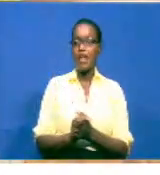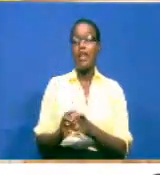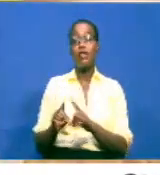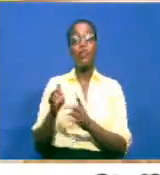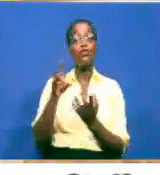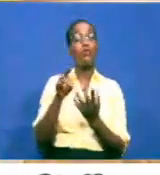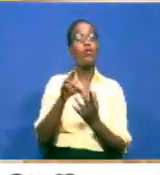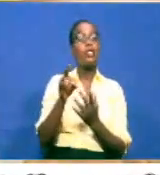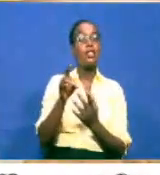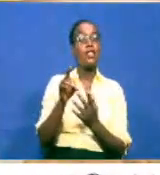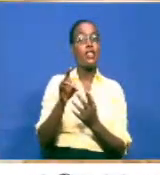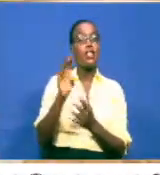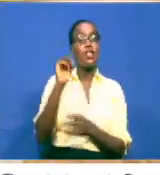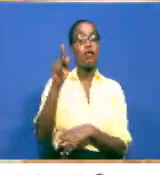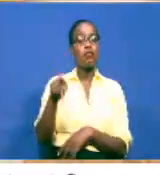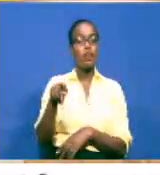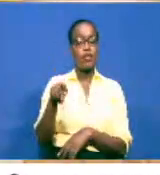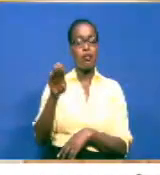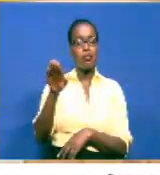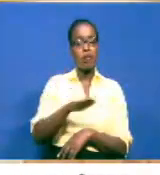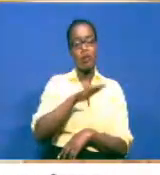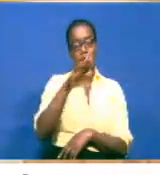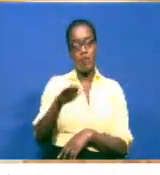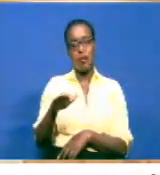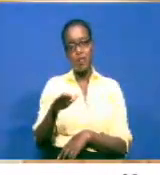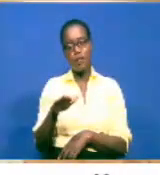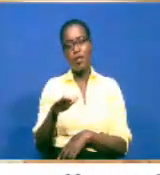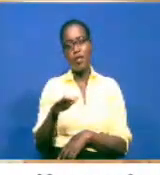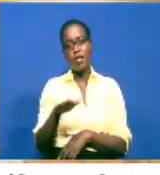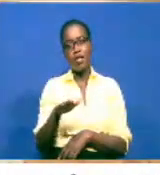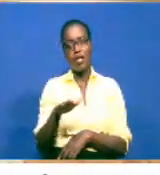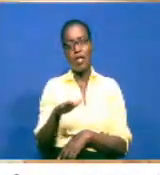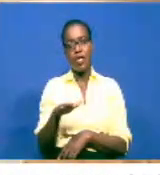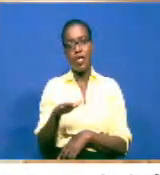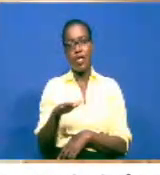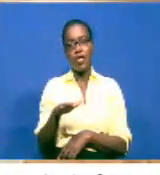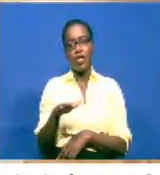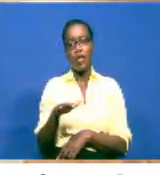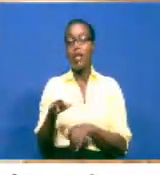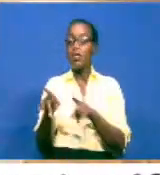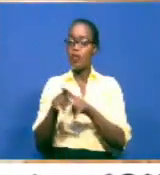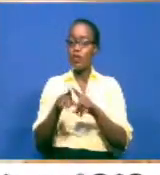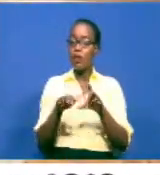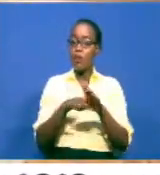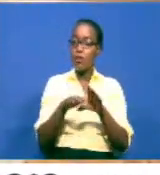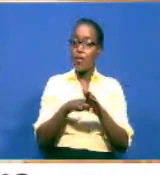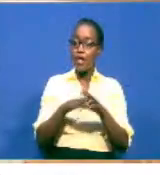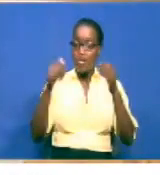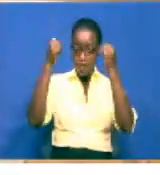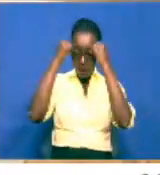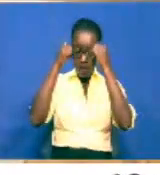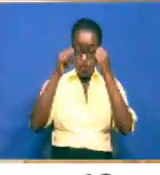nominated member of parliament, nominated senator rather, and also a member of the education committee at the